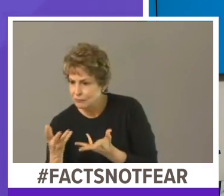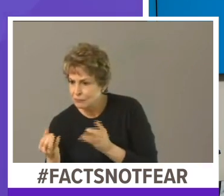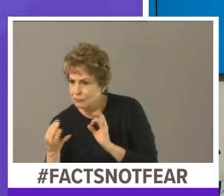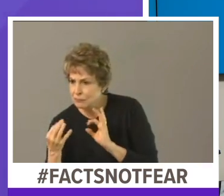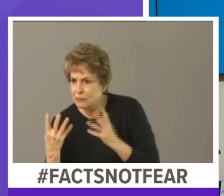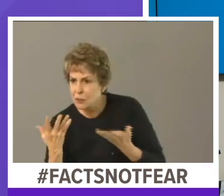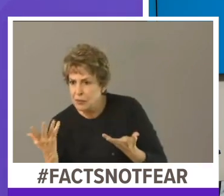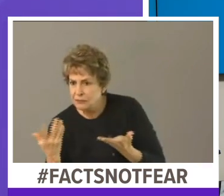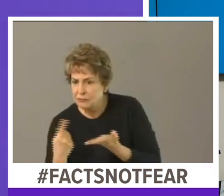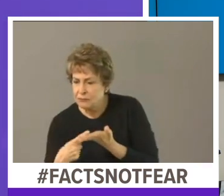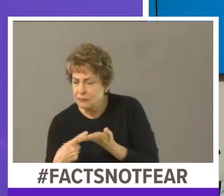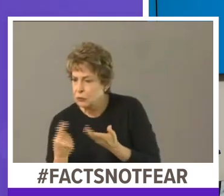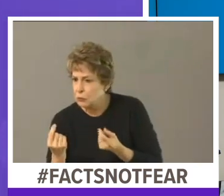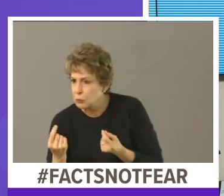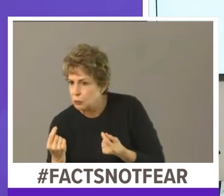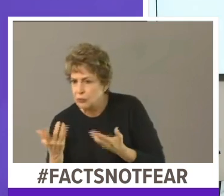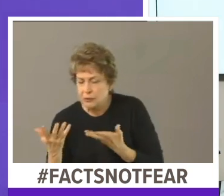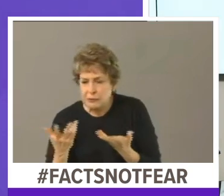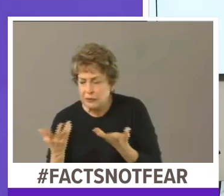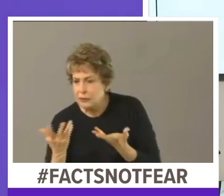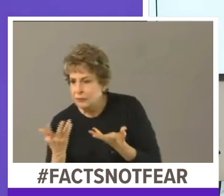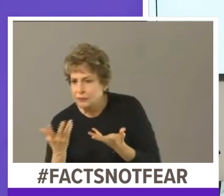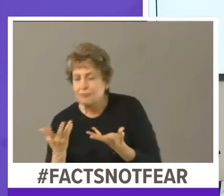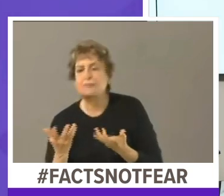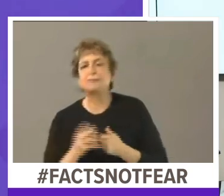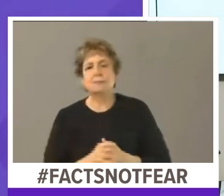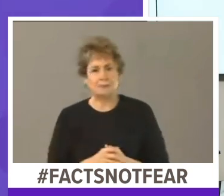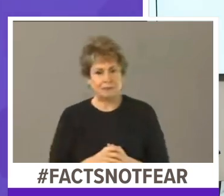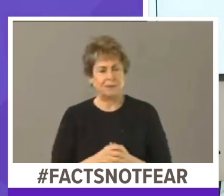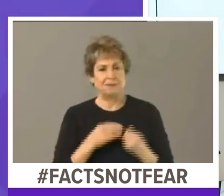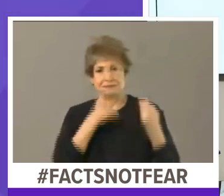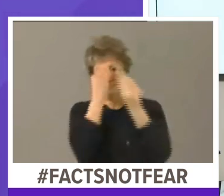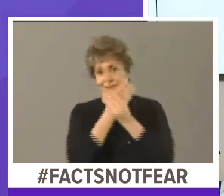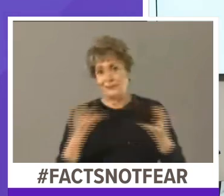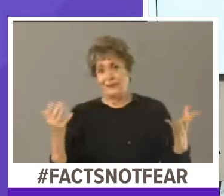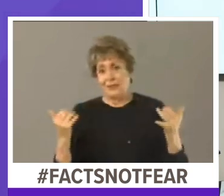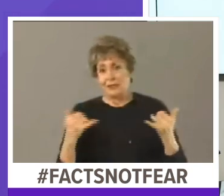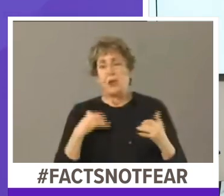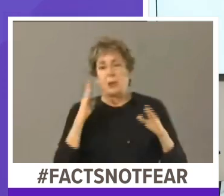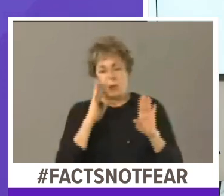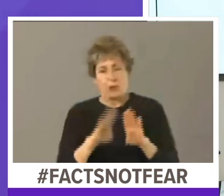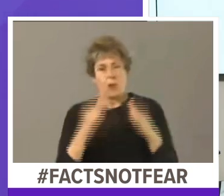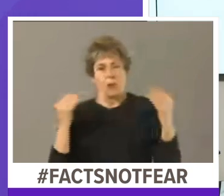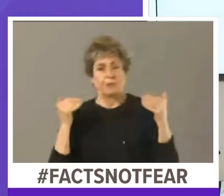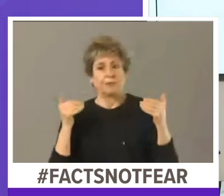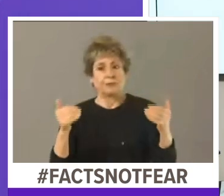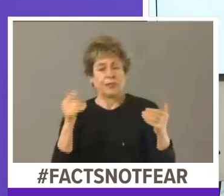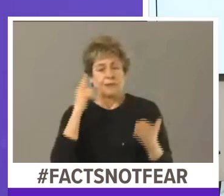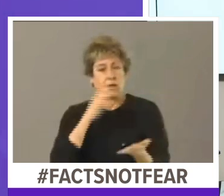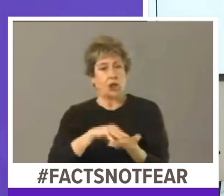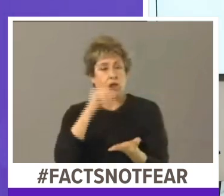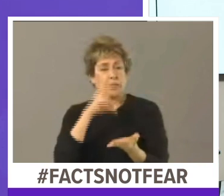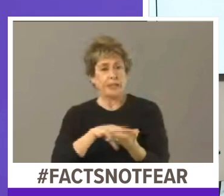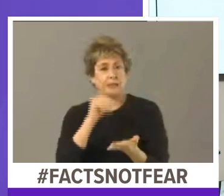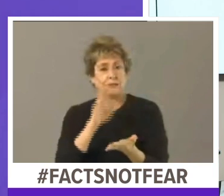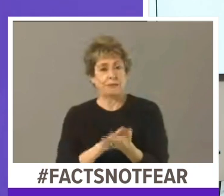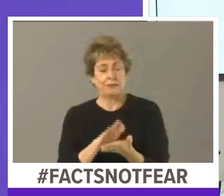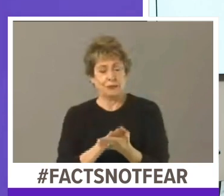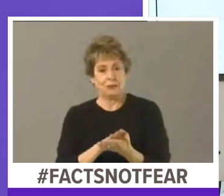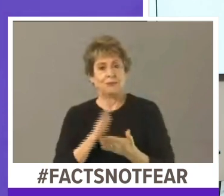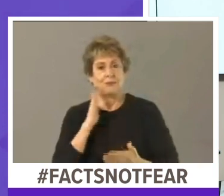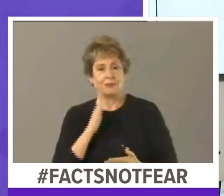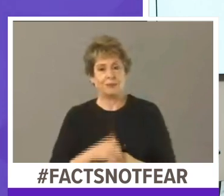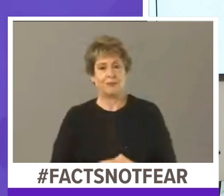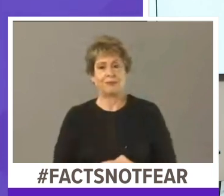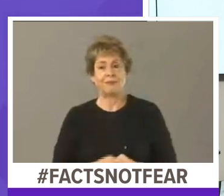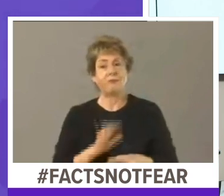this next school year. I want you to know that Arizona will be open for learning this school year. We've put a date